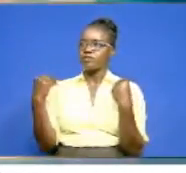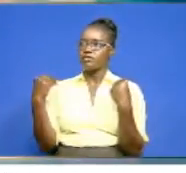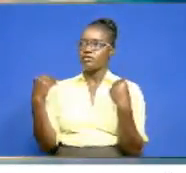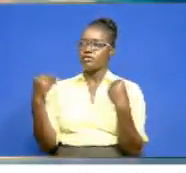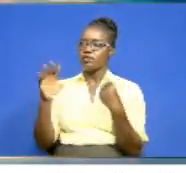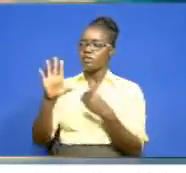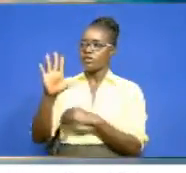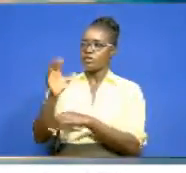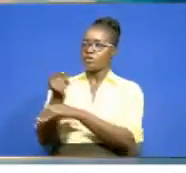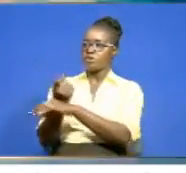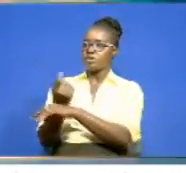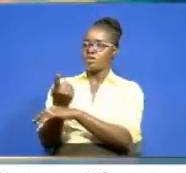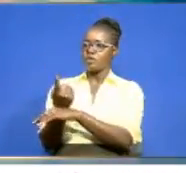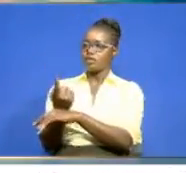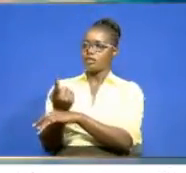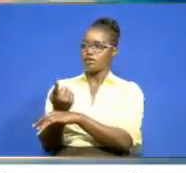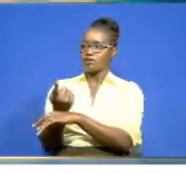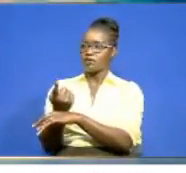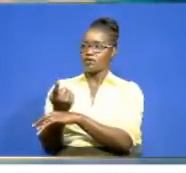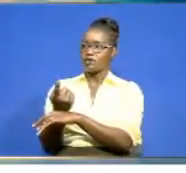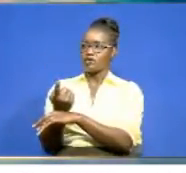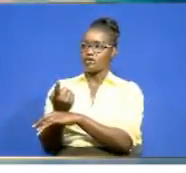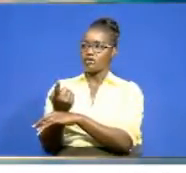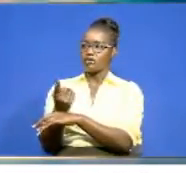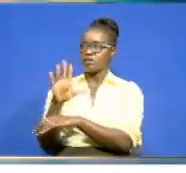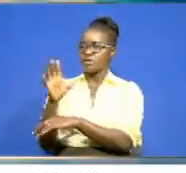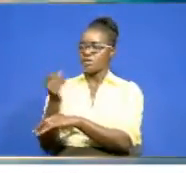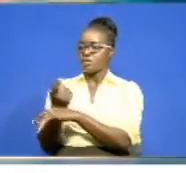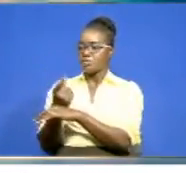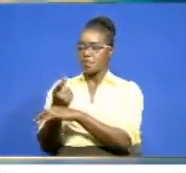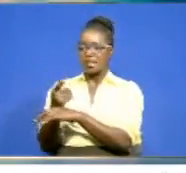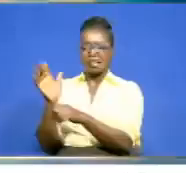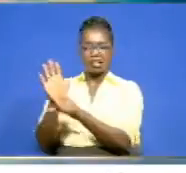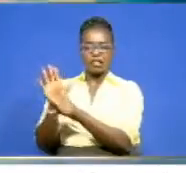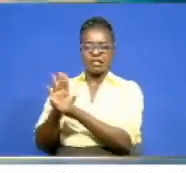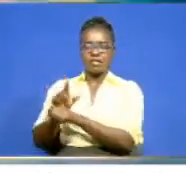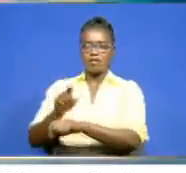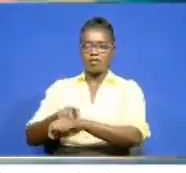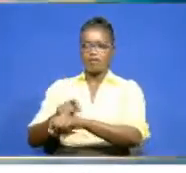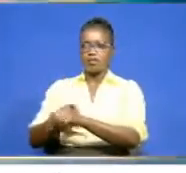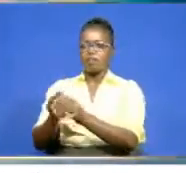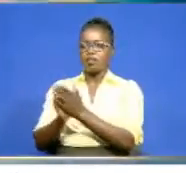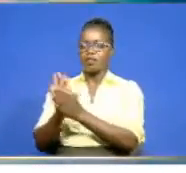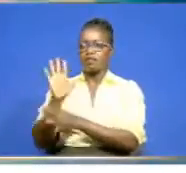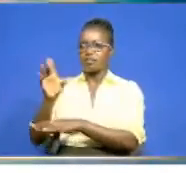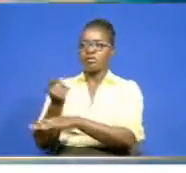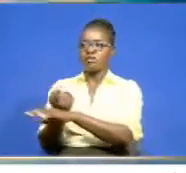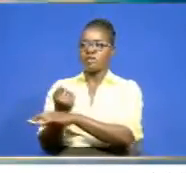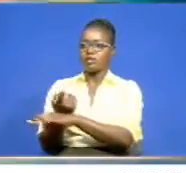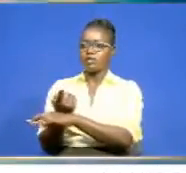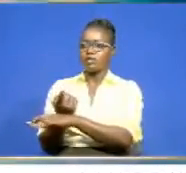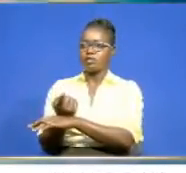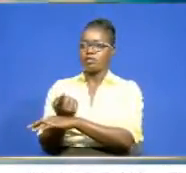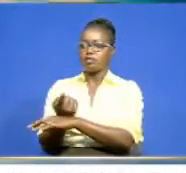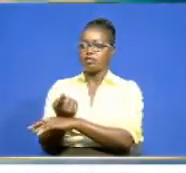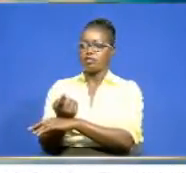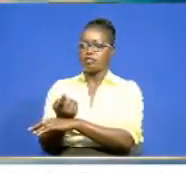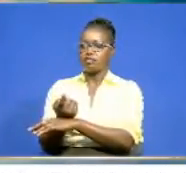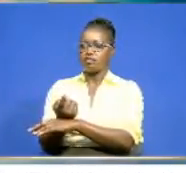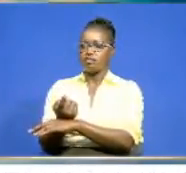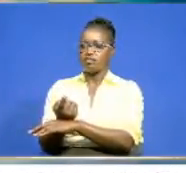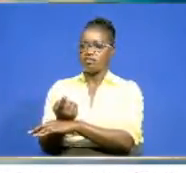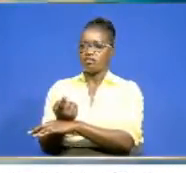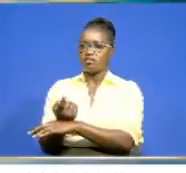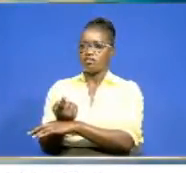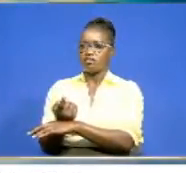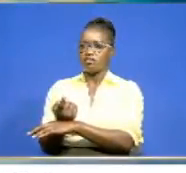5 minutes. Even 5 minutes is a lot of time. And in the 5 minutes, it's, and then,